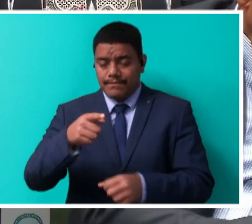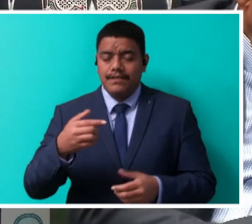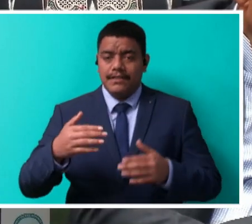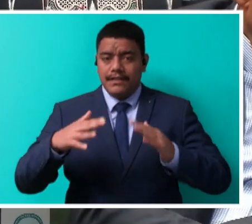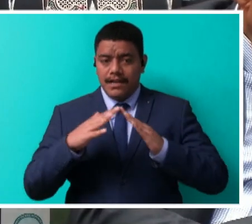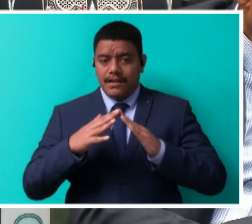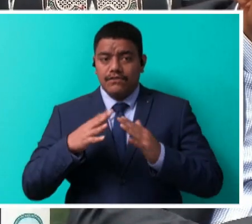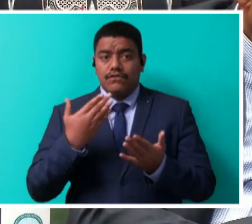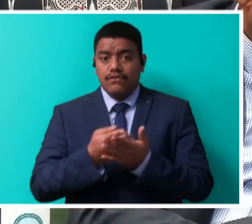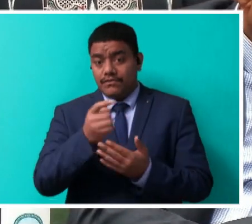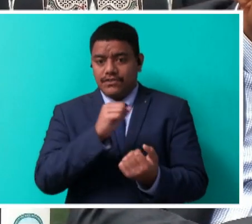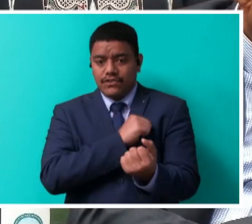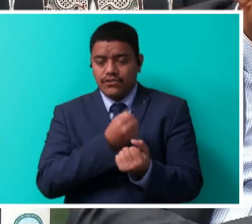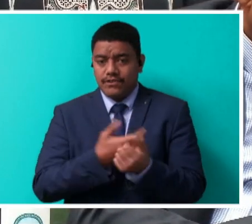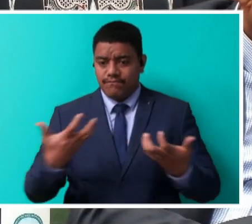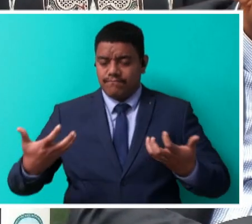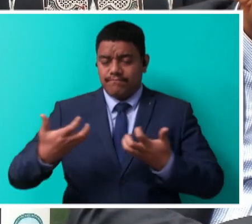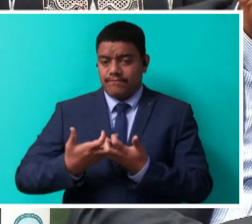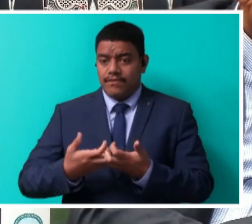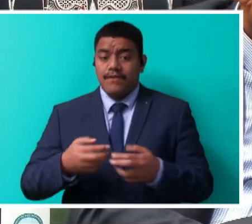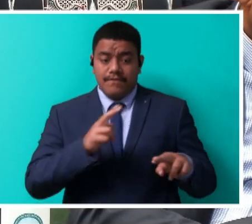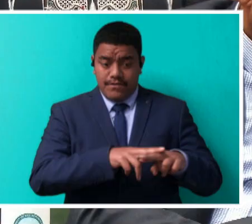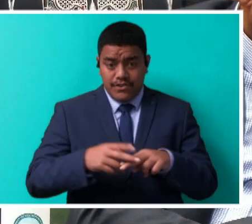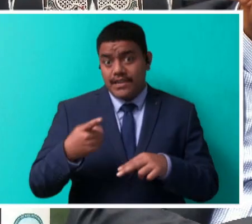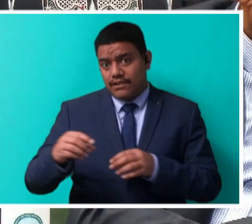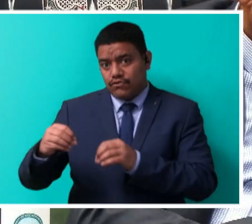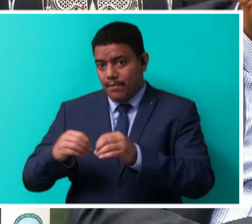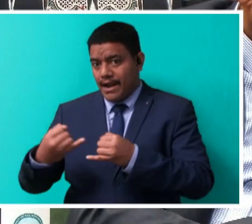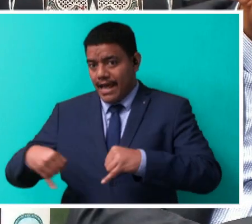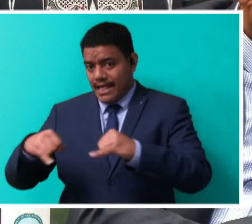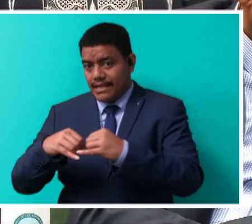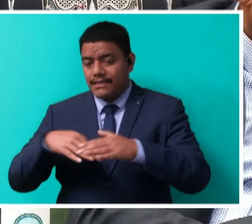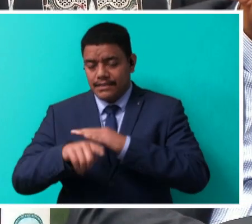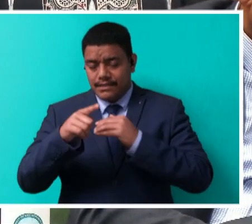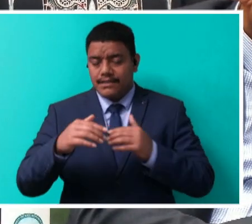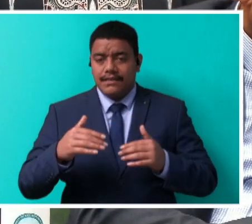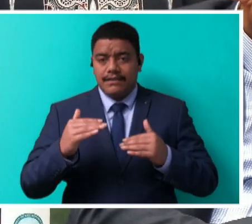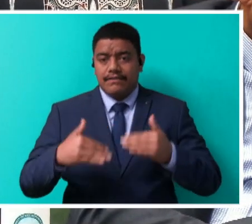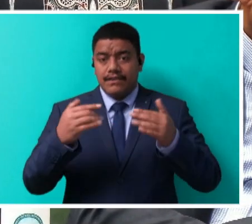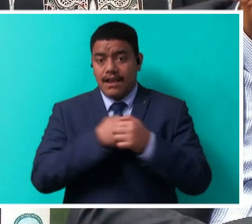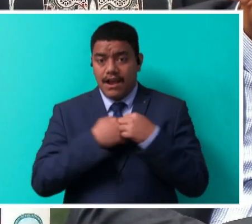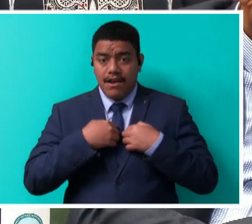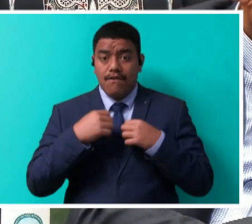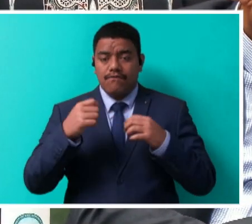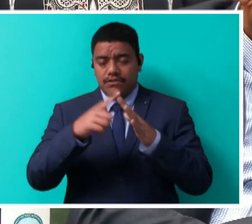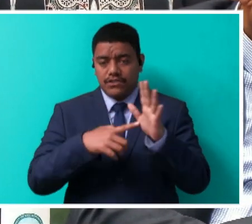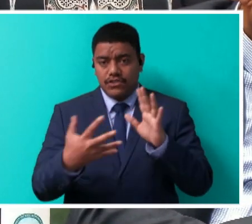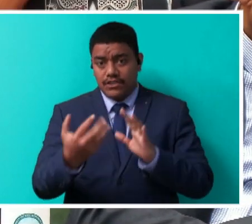House on the strengthened collaboration between Fiji and the Solomon Islands in the advancement of our justice